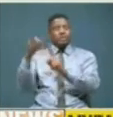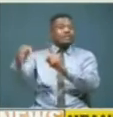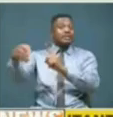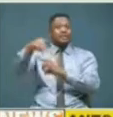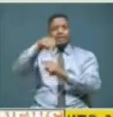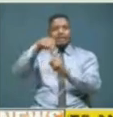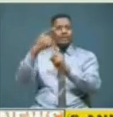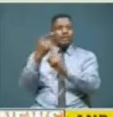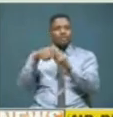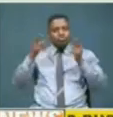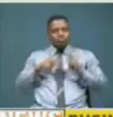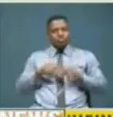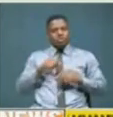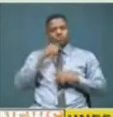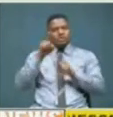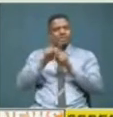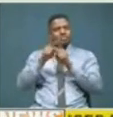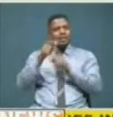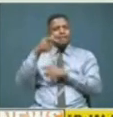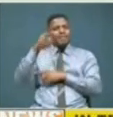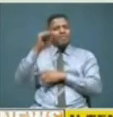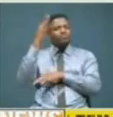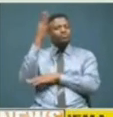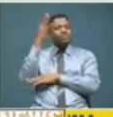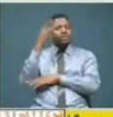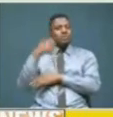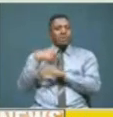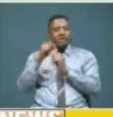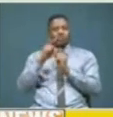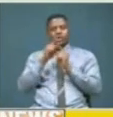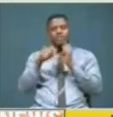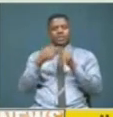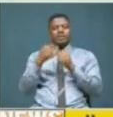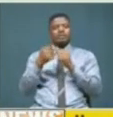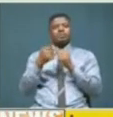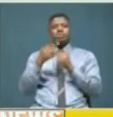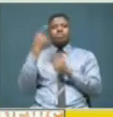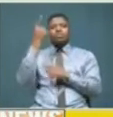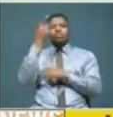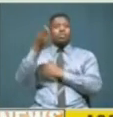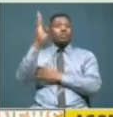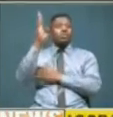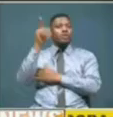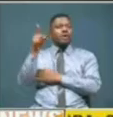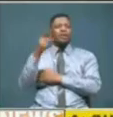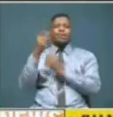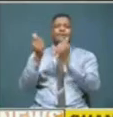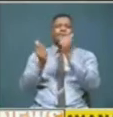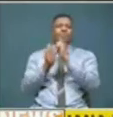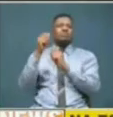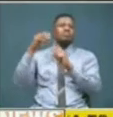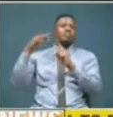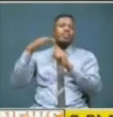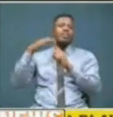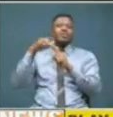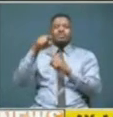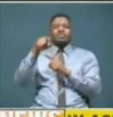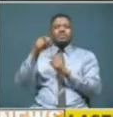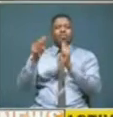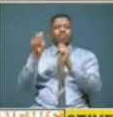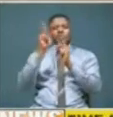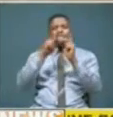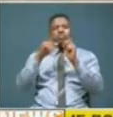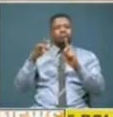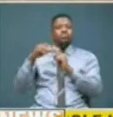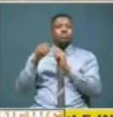are not self-sufficient like the Abedua. We also can talk about the Jinyame symbol, which is so popular among the Adinkra symbols.